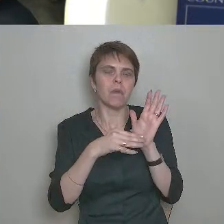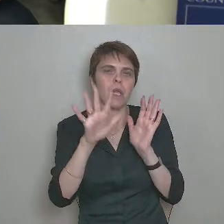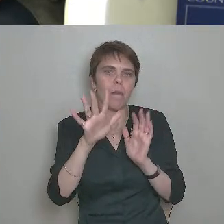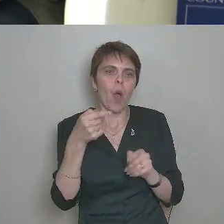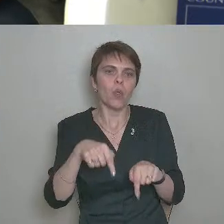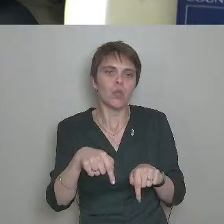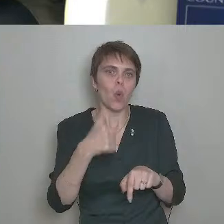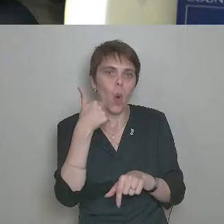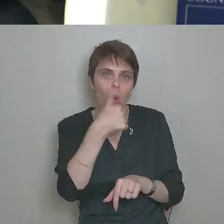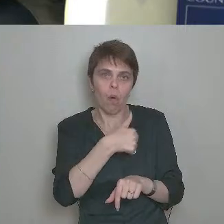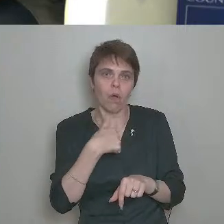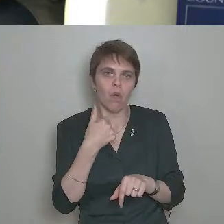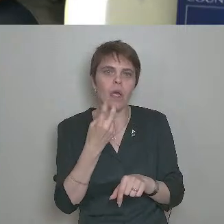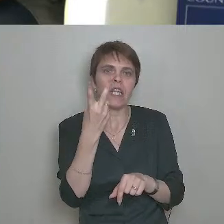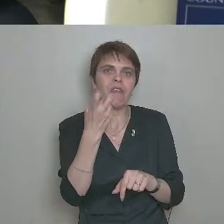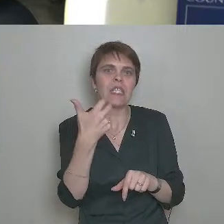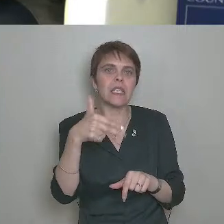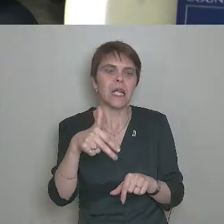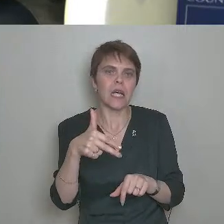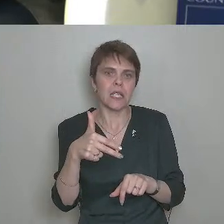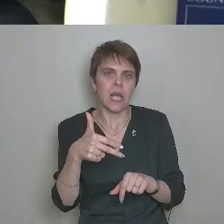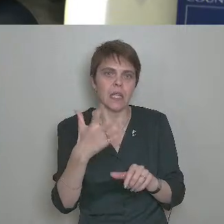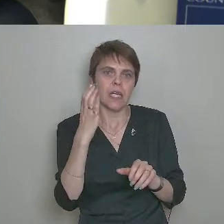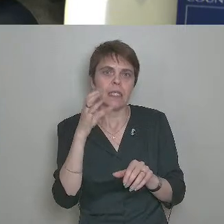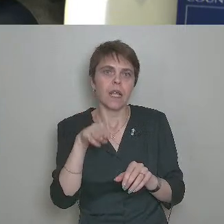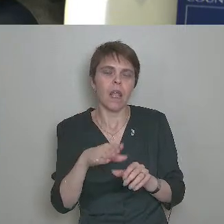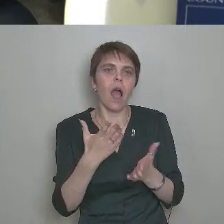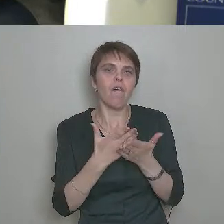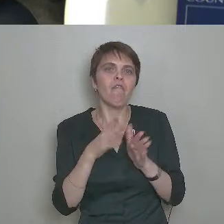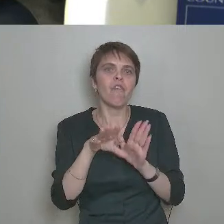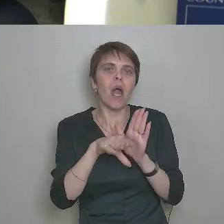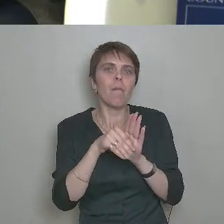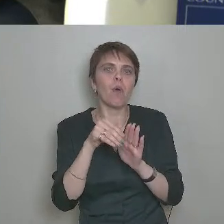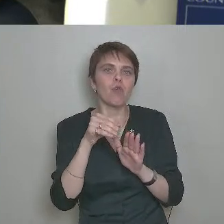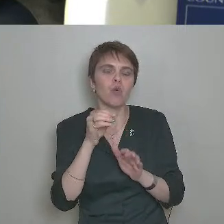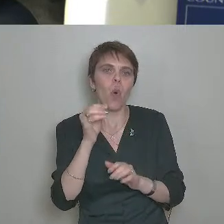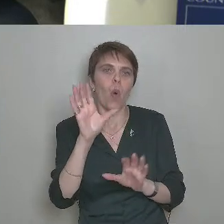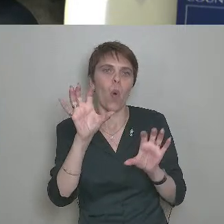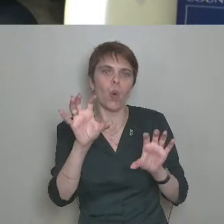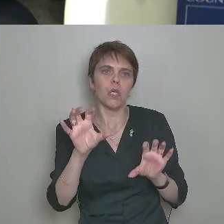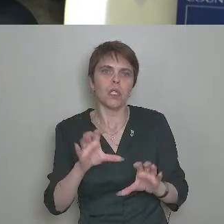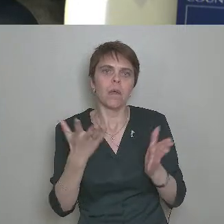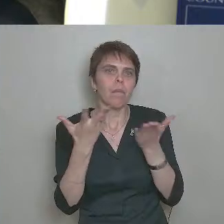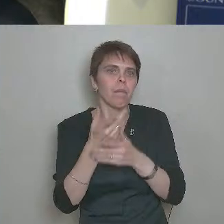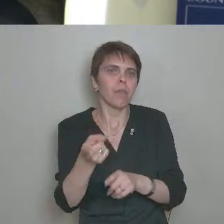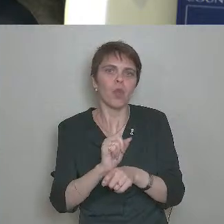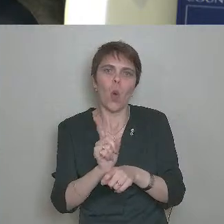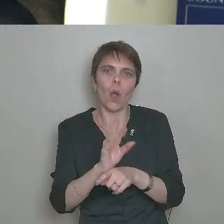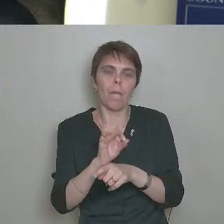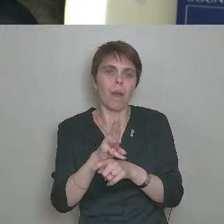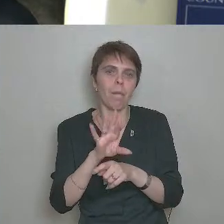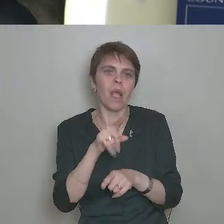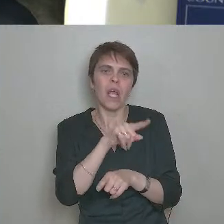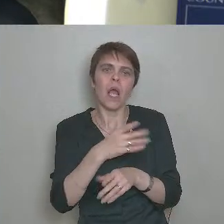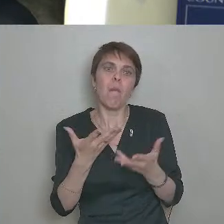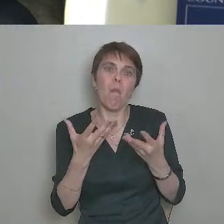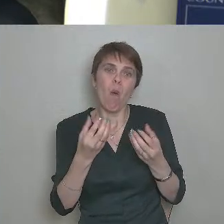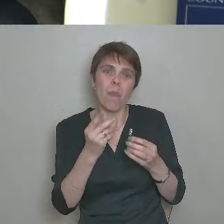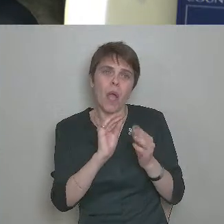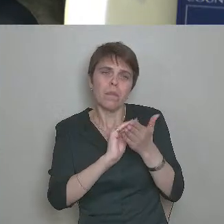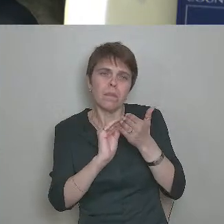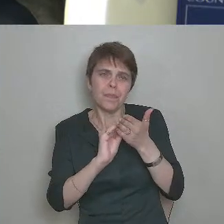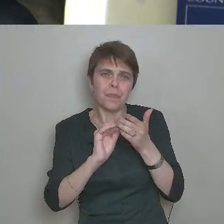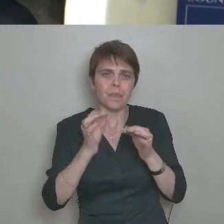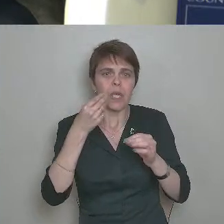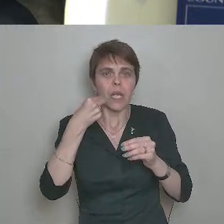the Law 3438 this summer. Article 230 was complemented by other